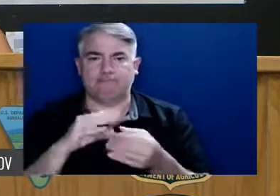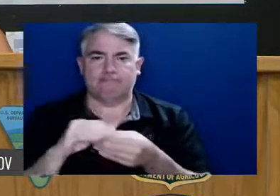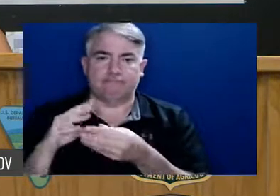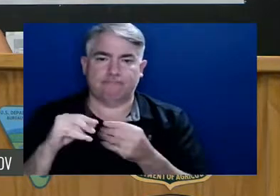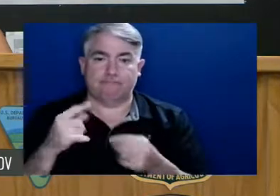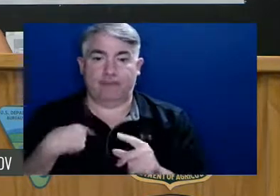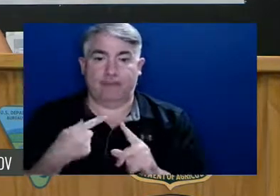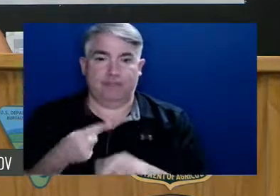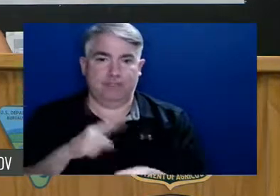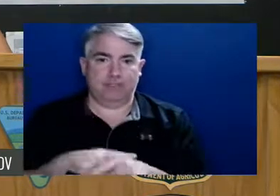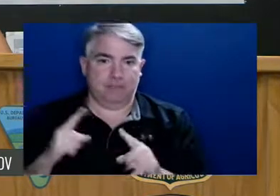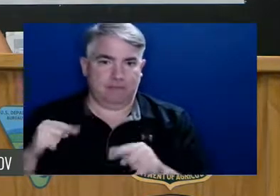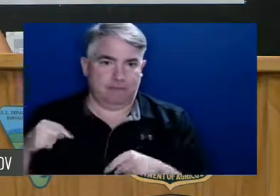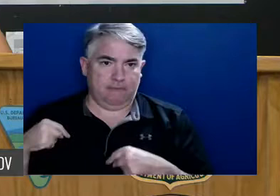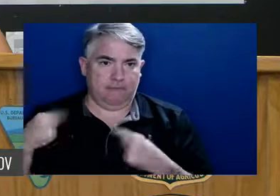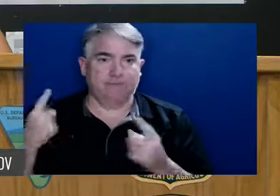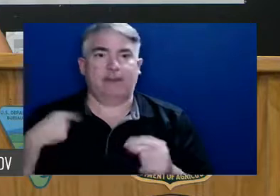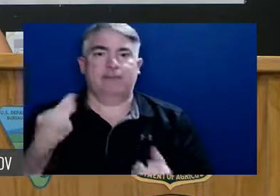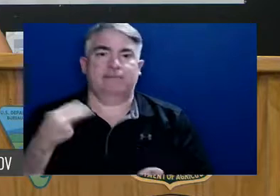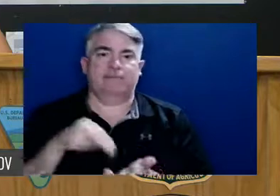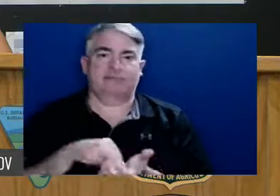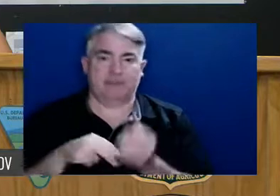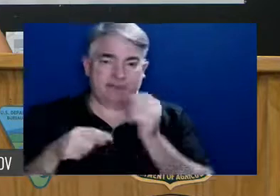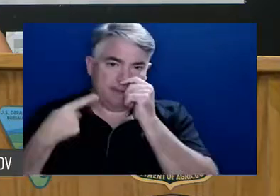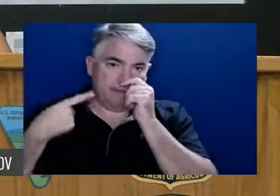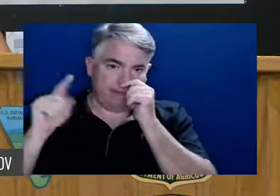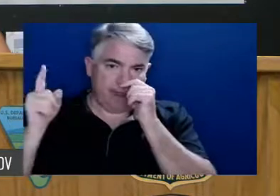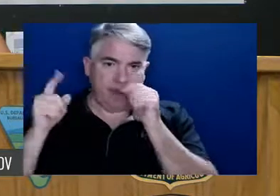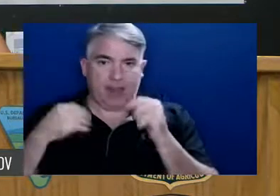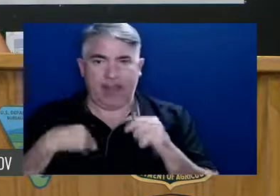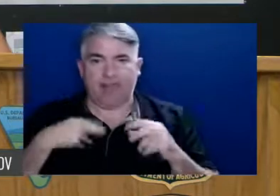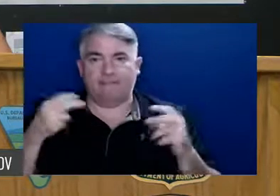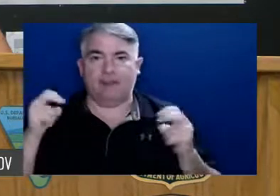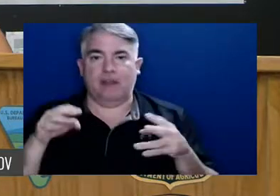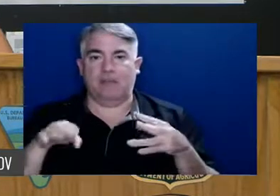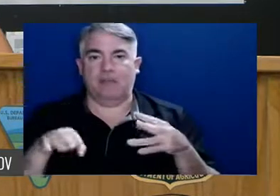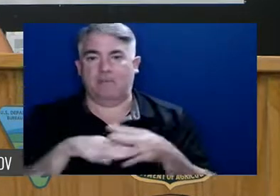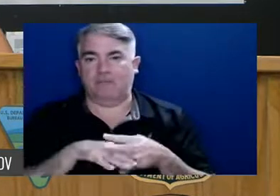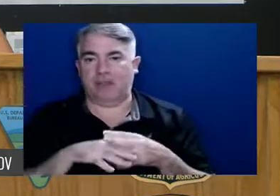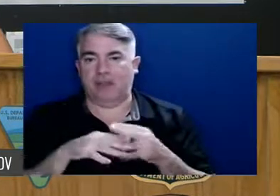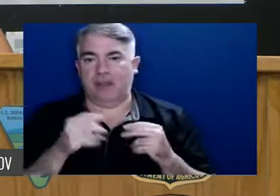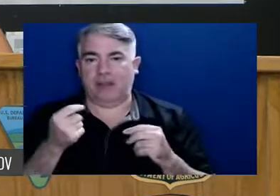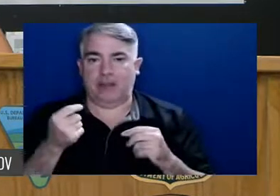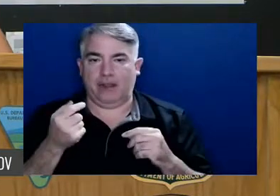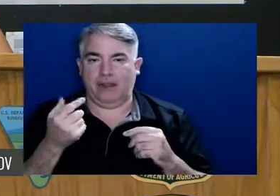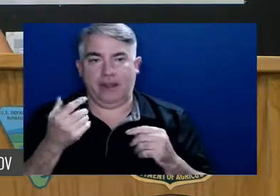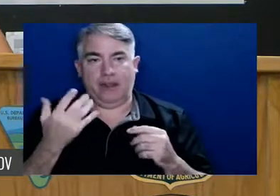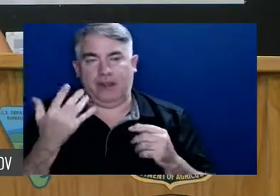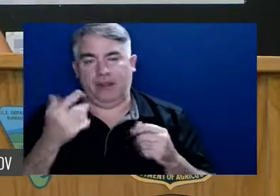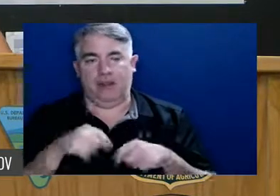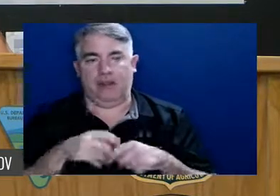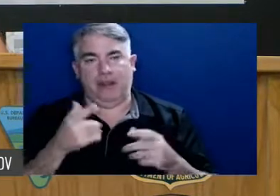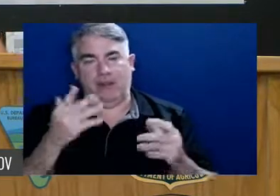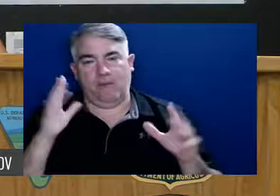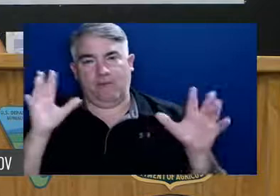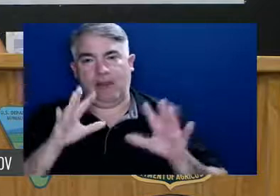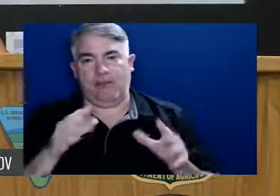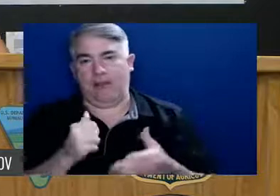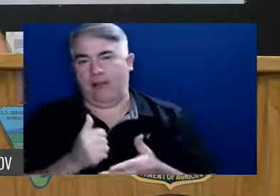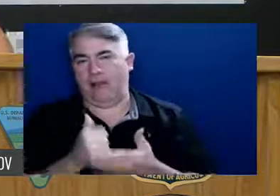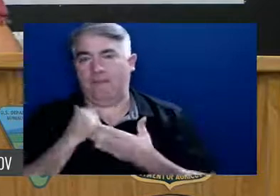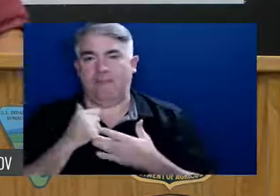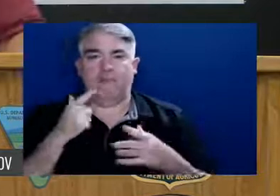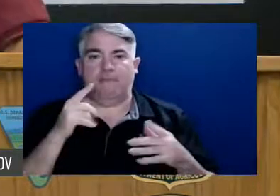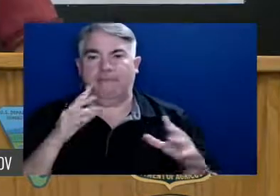a little bit of a break or a reprieve in the weather. And, thanks to the little bit of precipitation and cooler conditions that we had, it helped